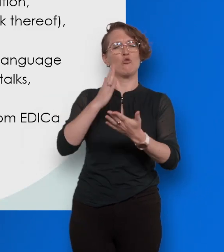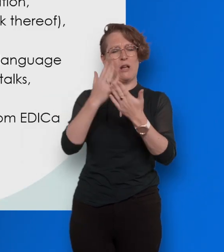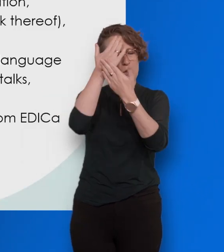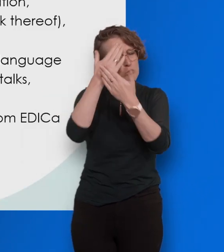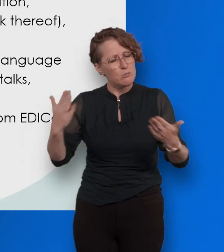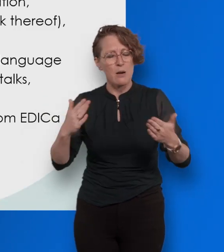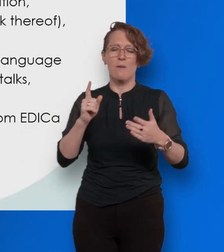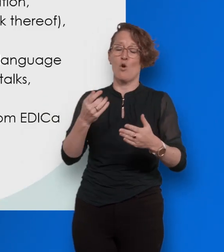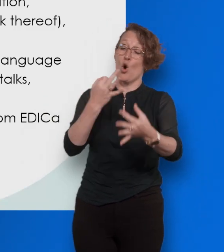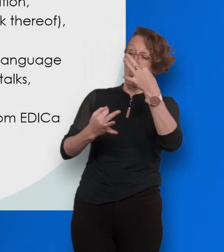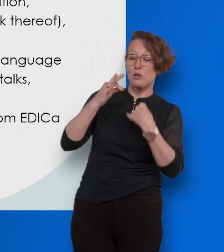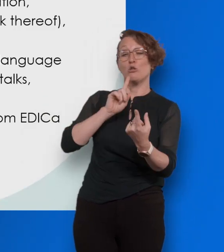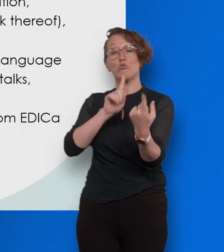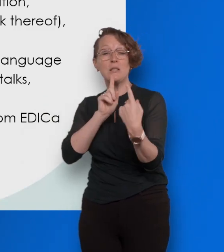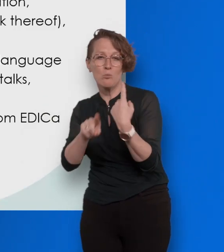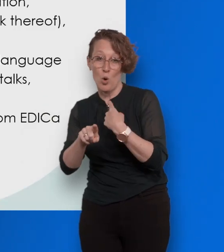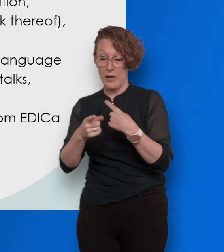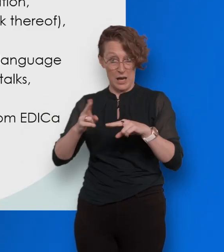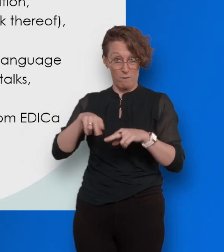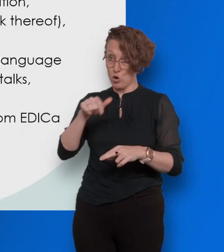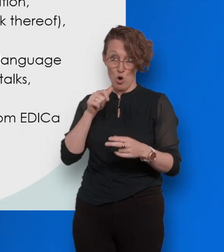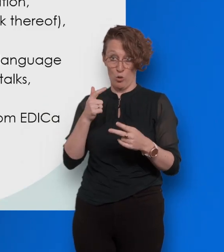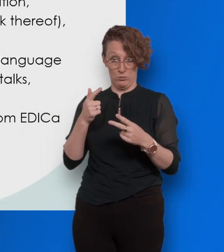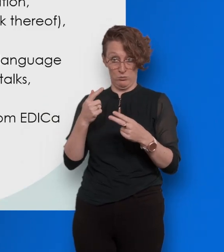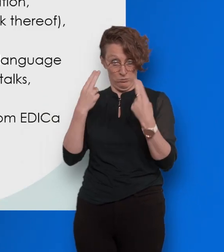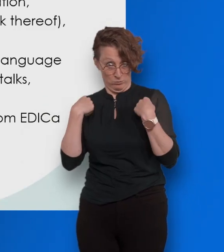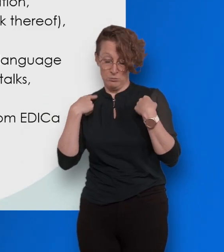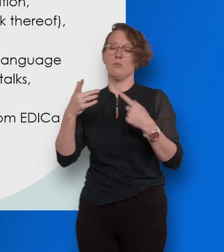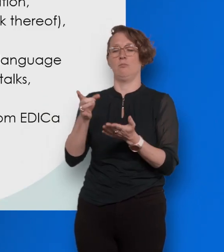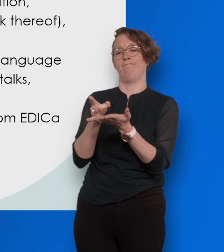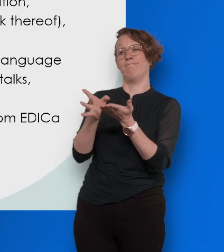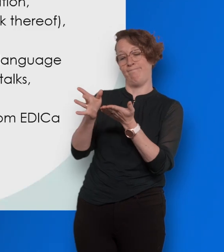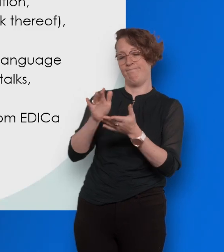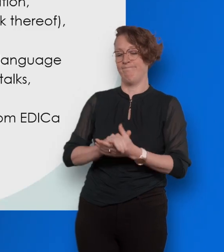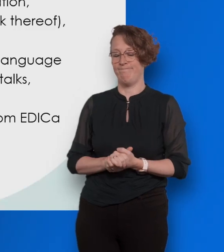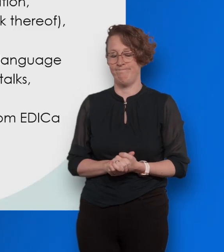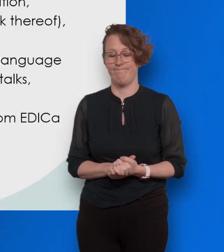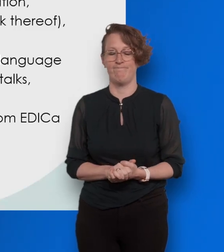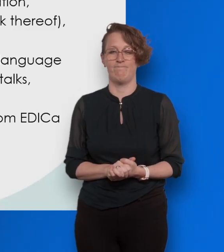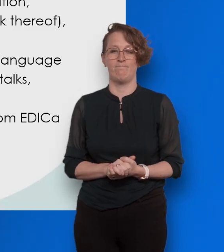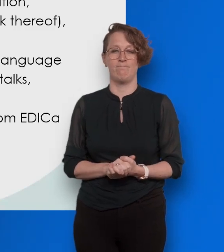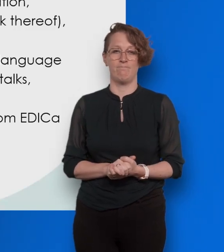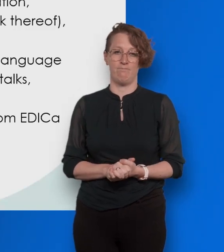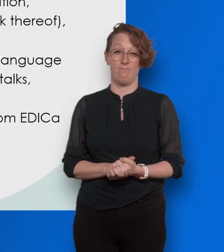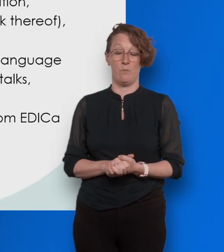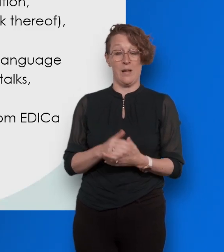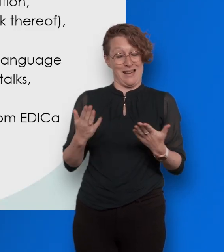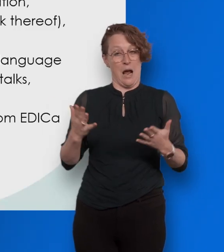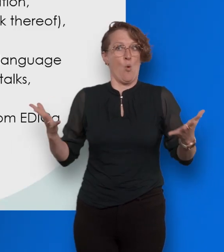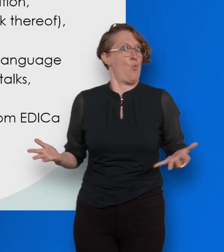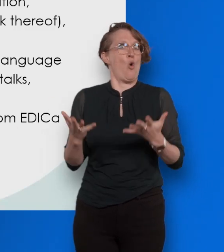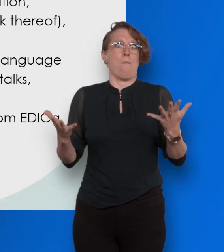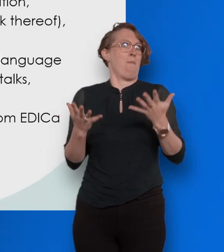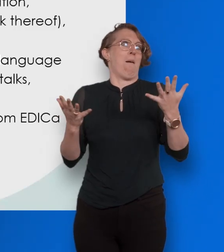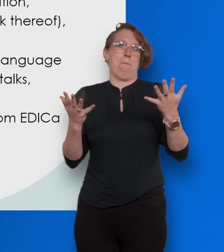and respond, we will have to boot you. Okay, so to warm up, we